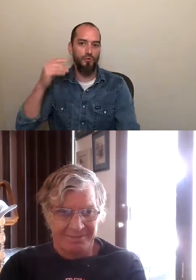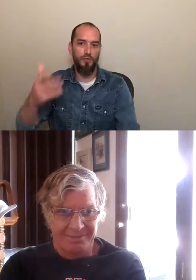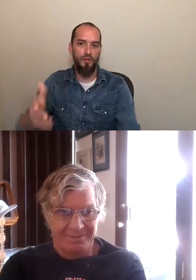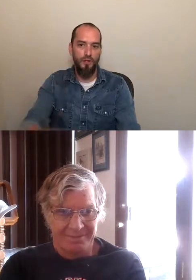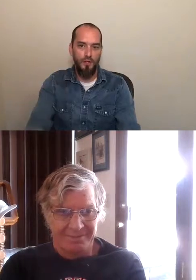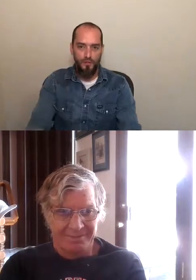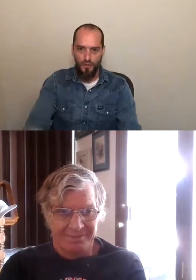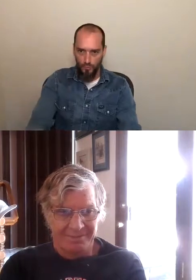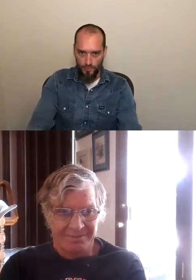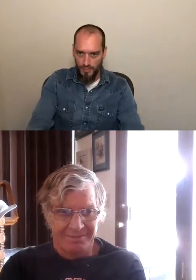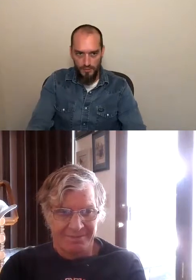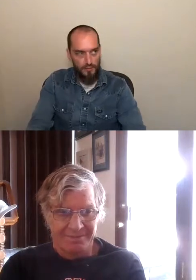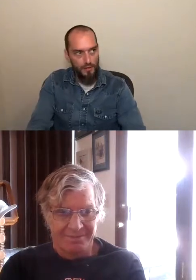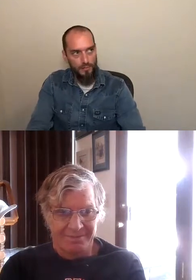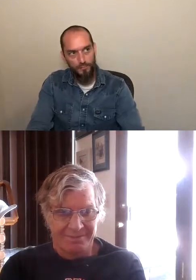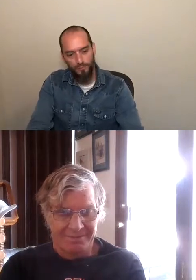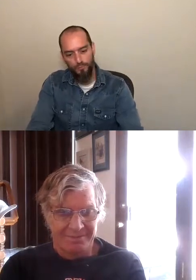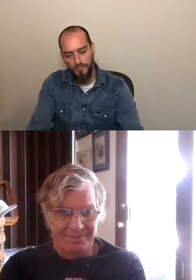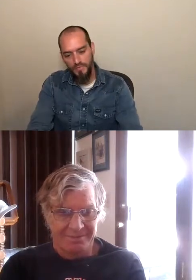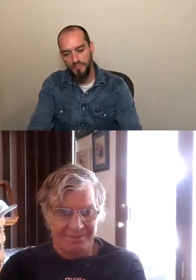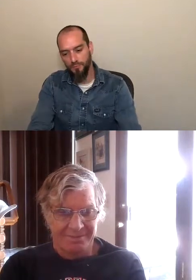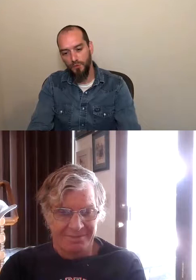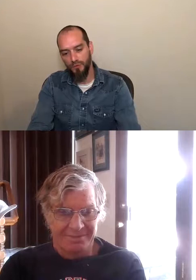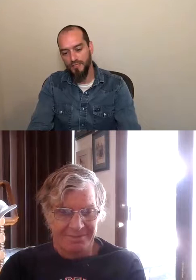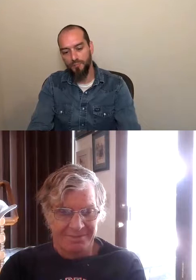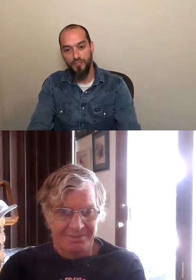832-992-6653 or go to our website,